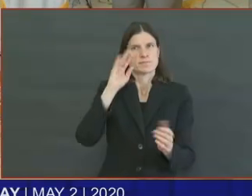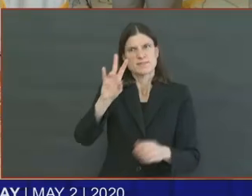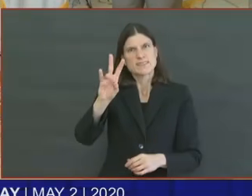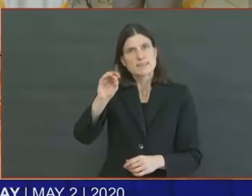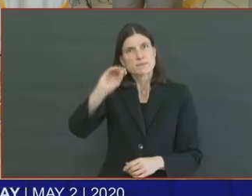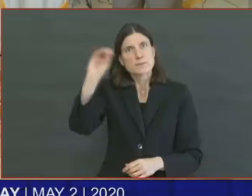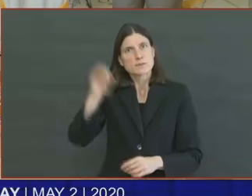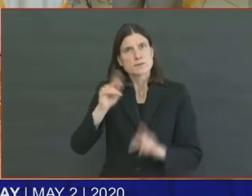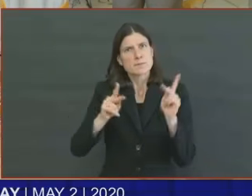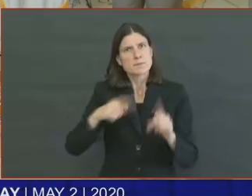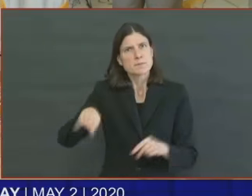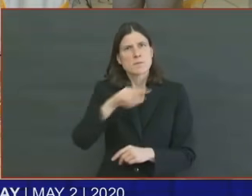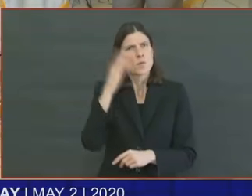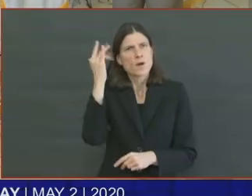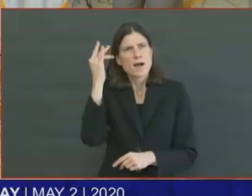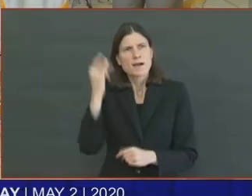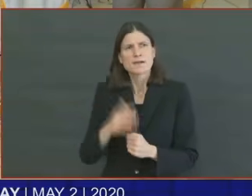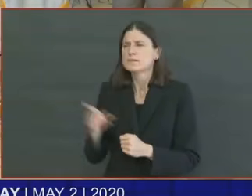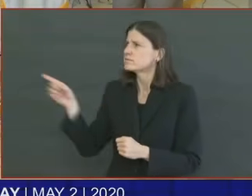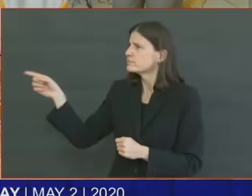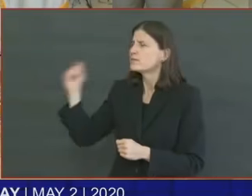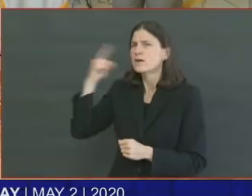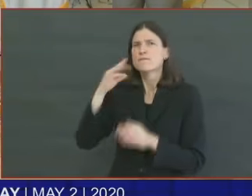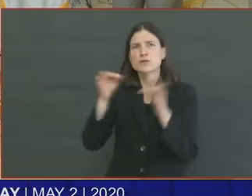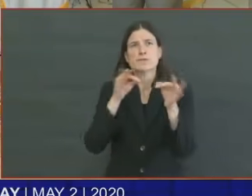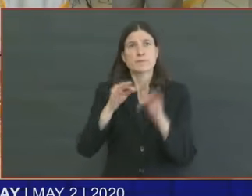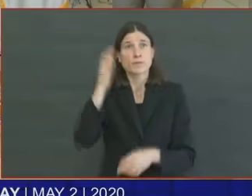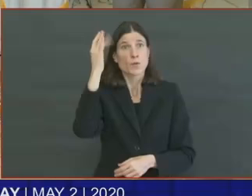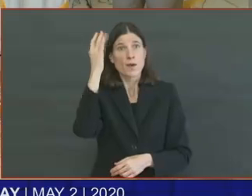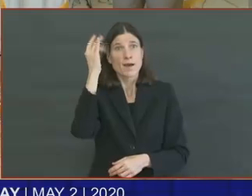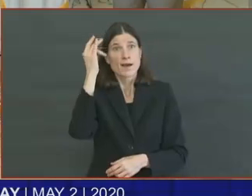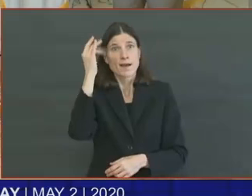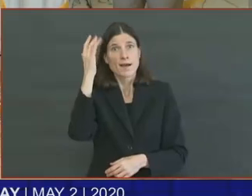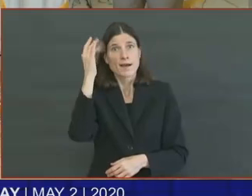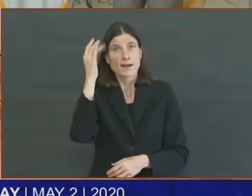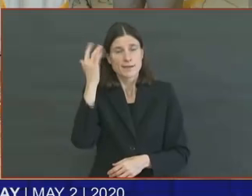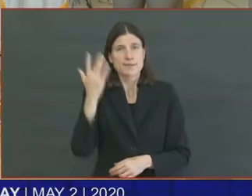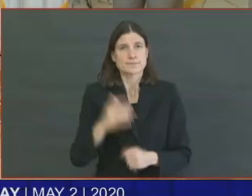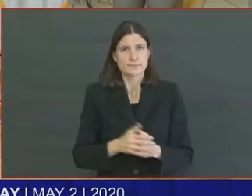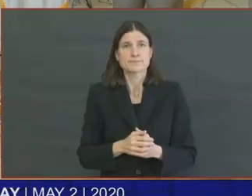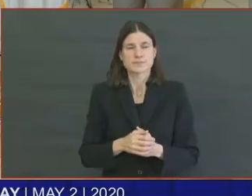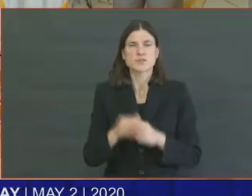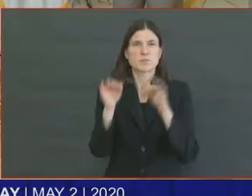state addressing it? Yeah, so I will answer that, and then I want to give the doctor a chance to answer that.